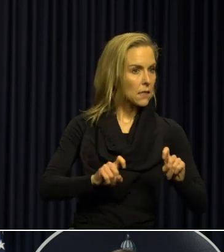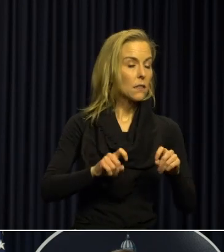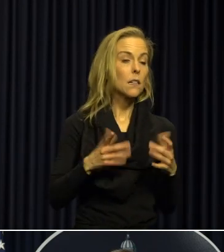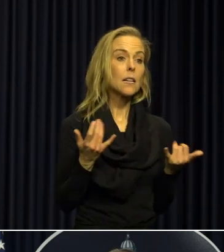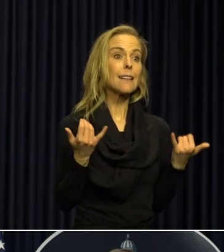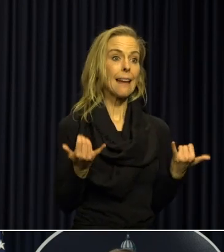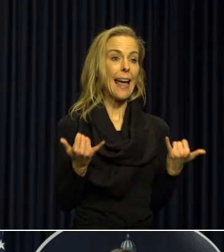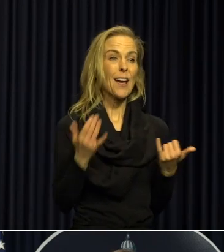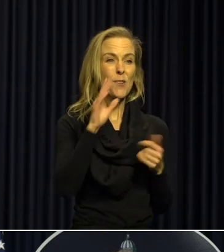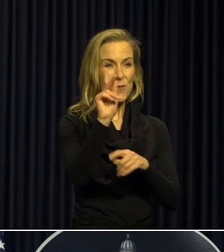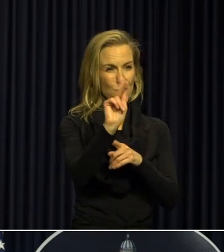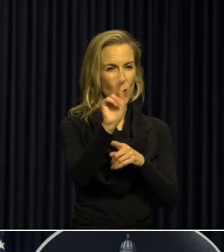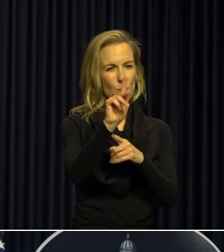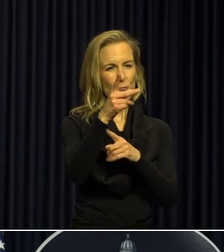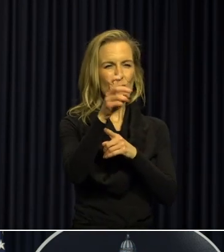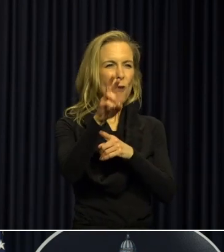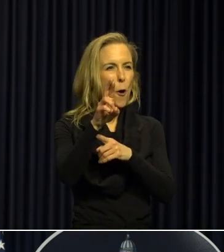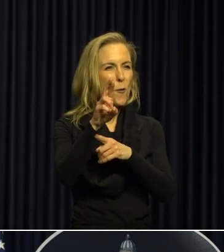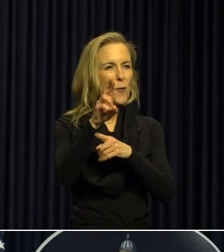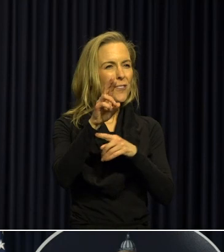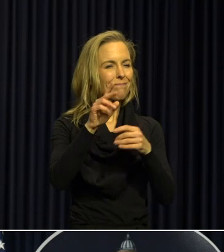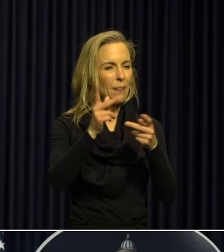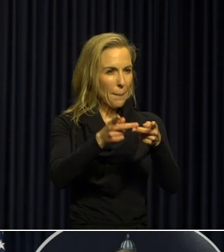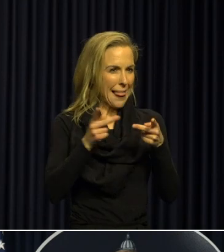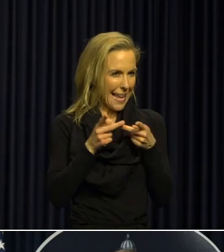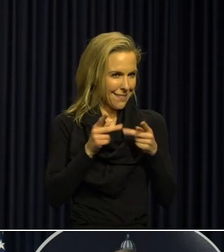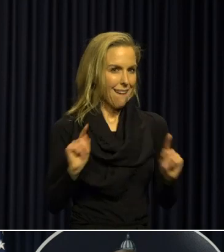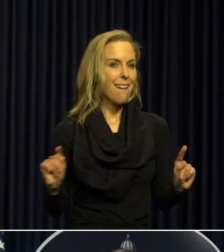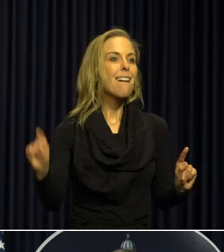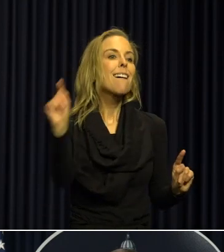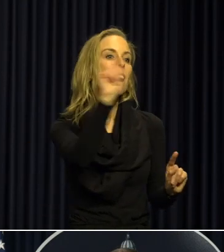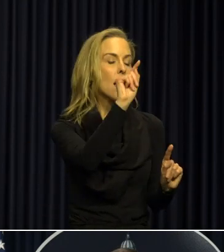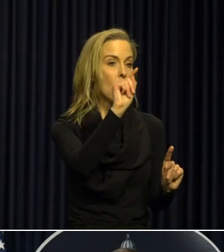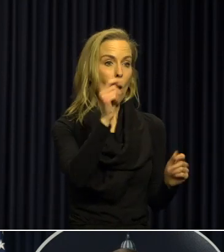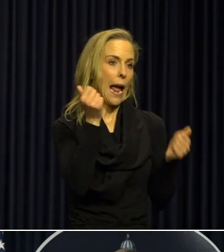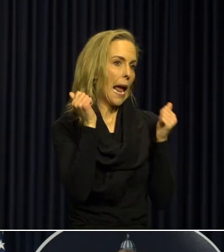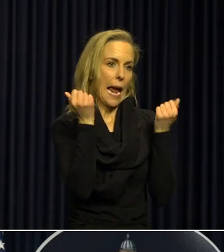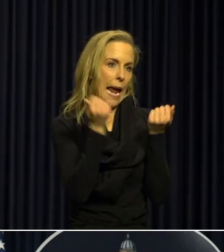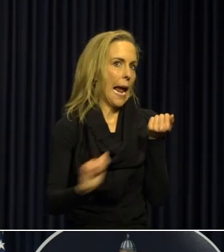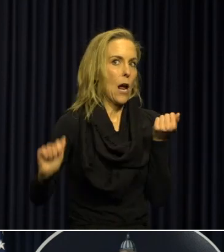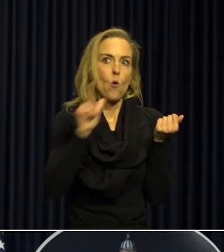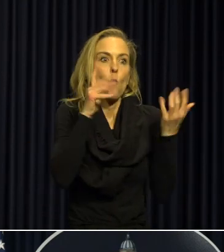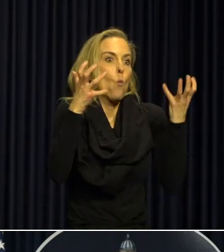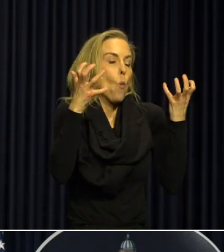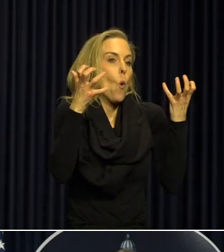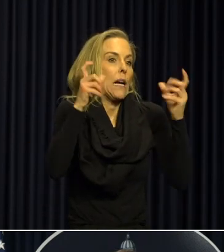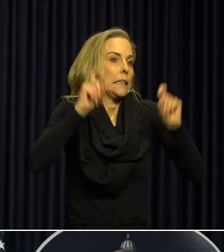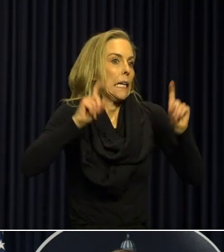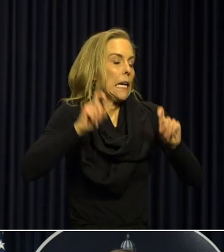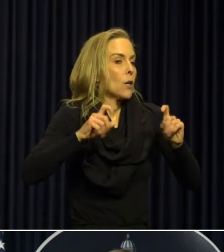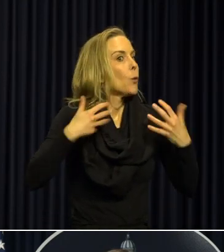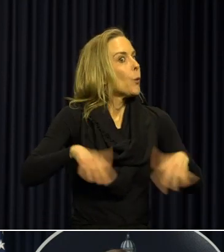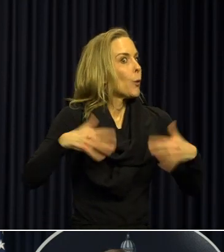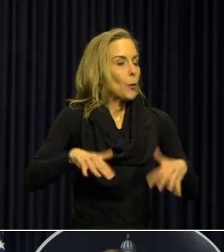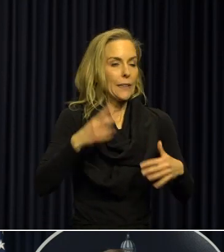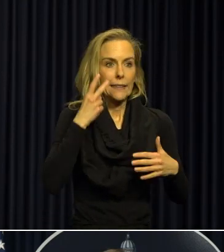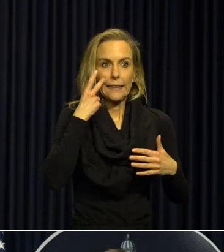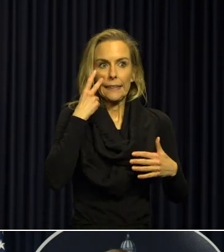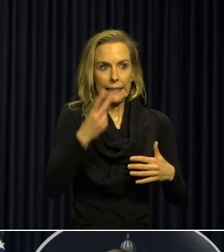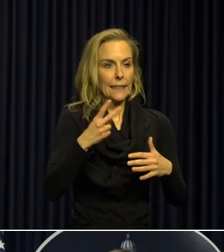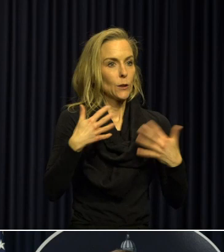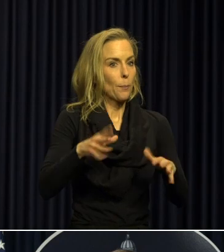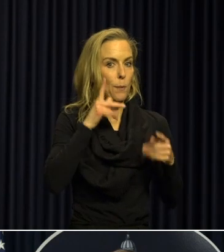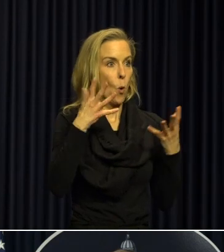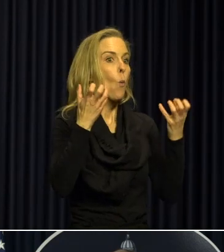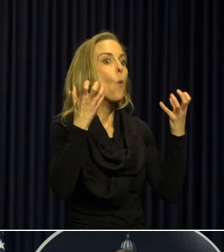our Kroger sites to anyone and everyone who wants a test, we have seen very significant